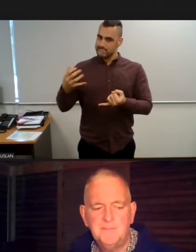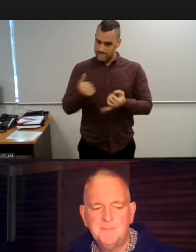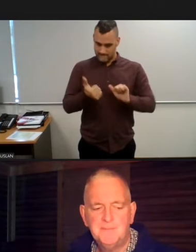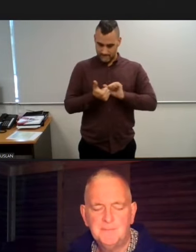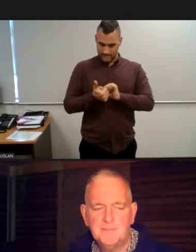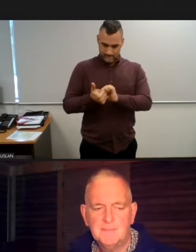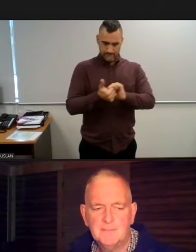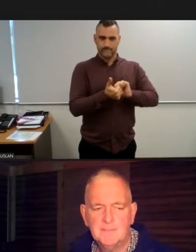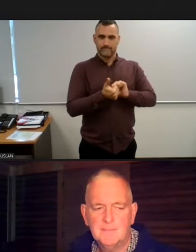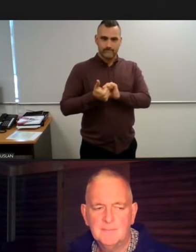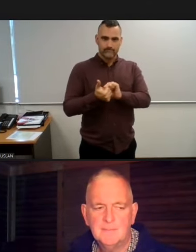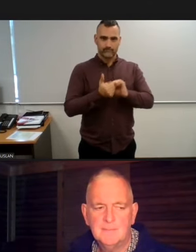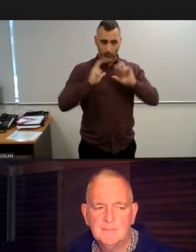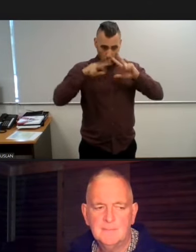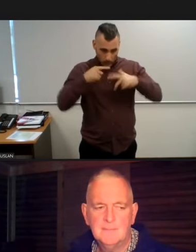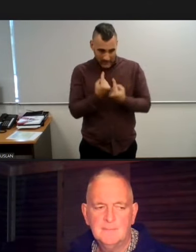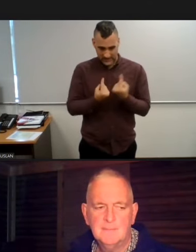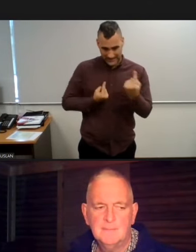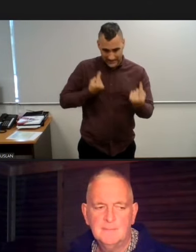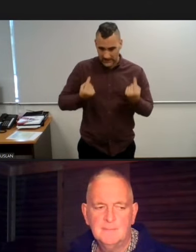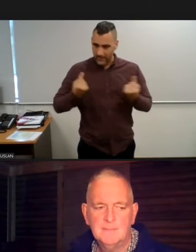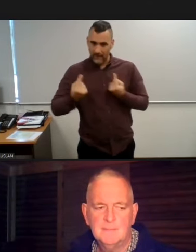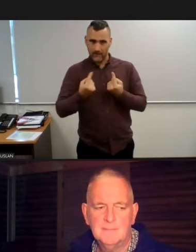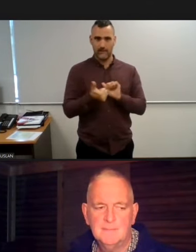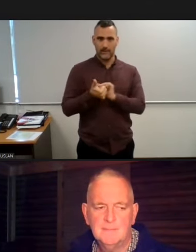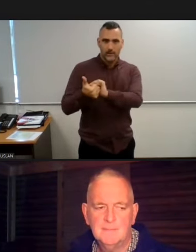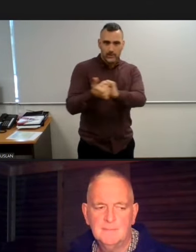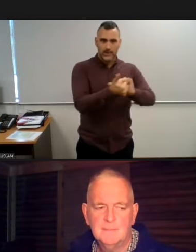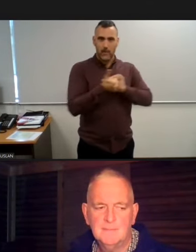period is the collaboration and engagement